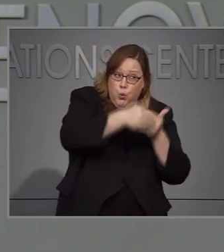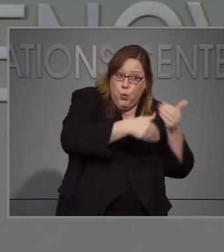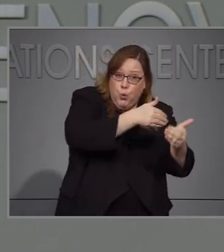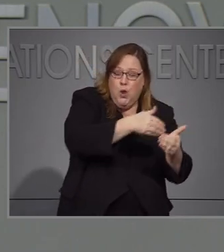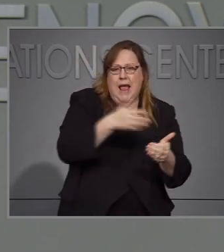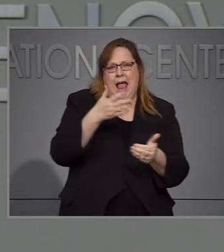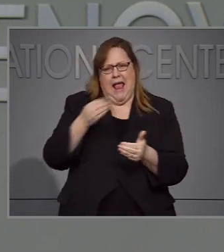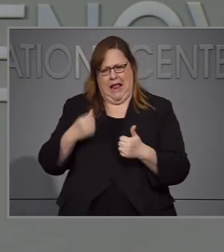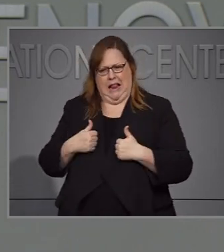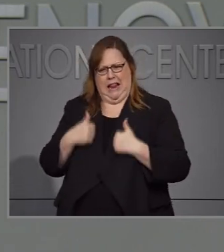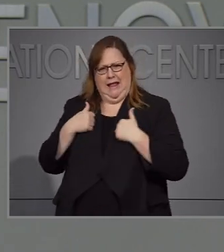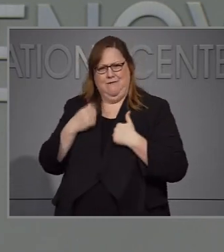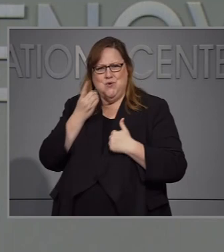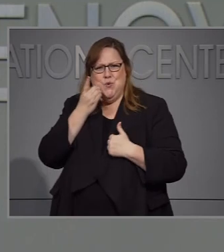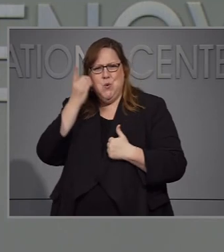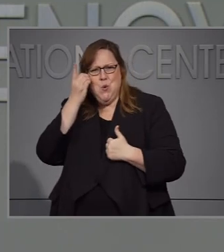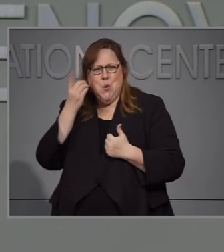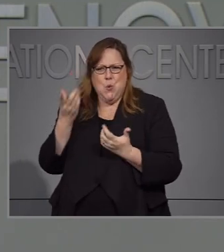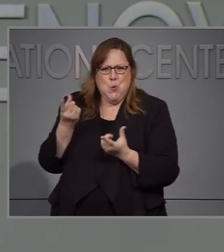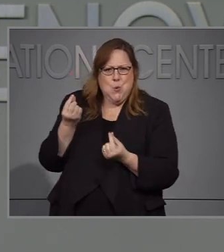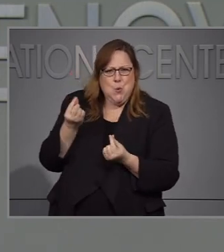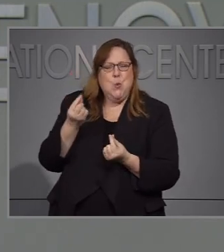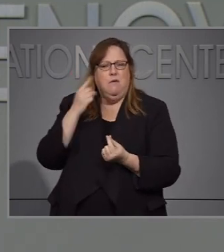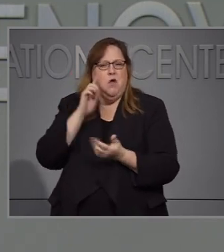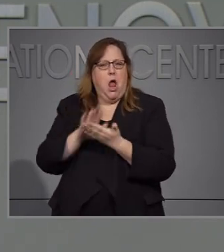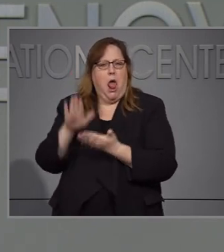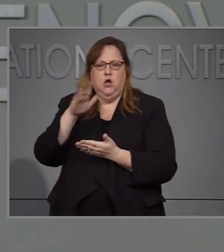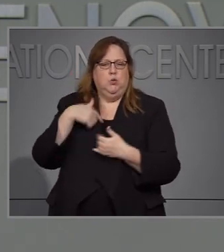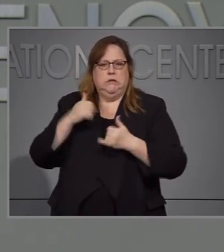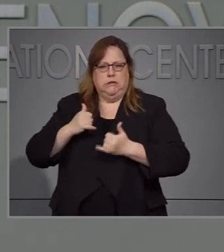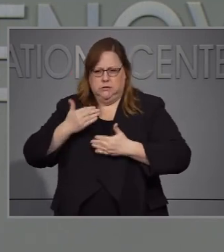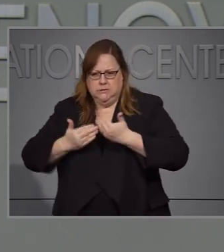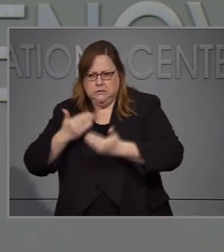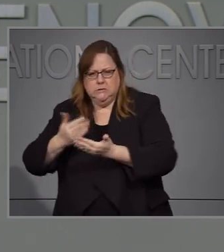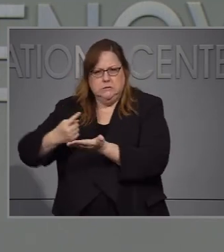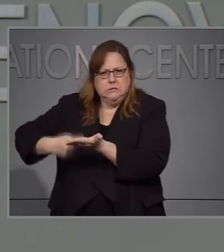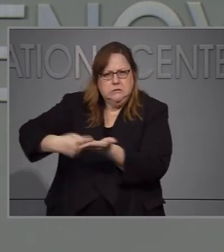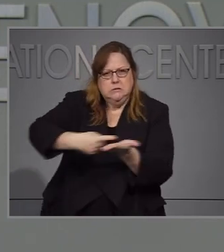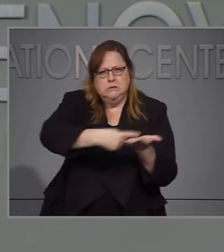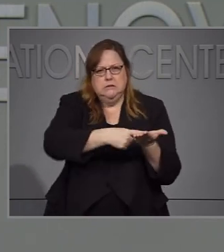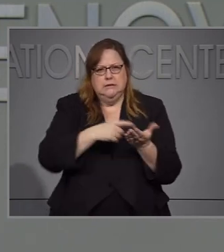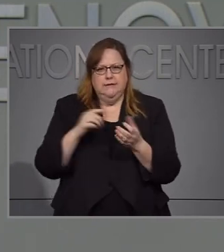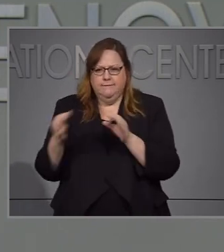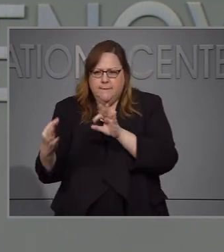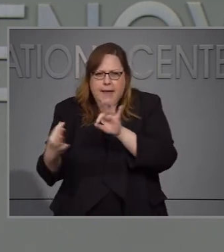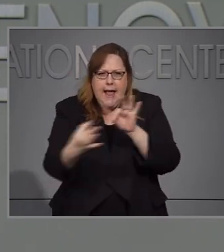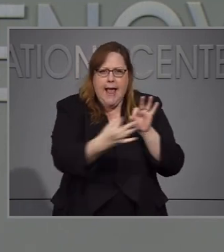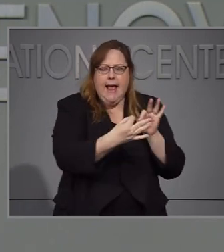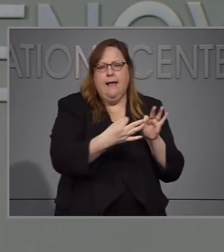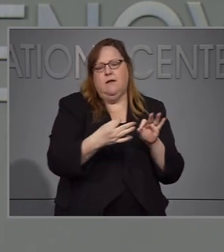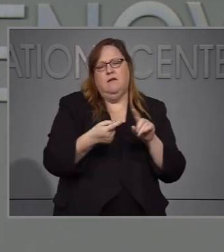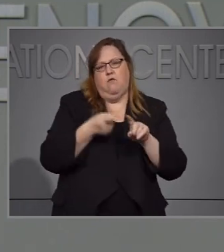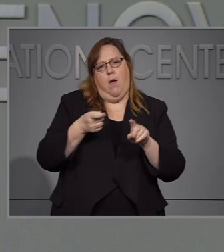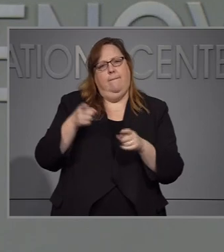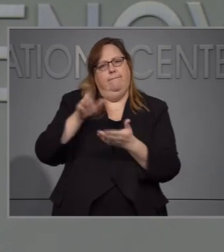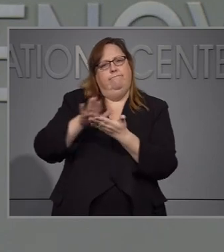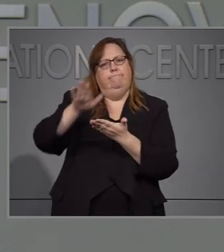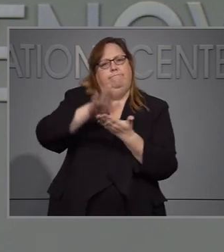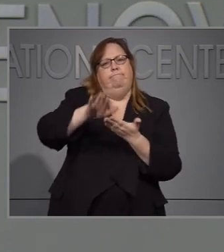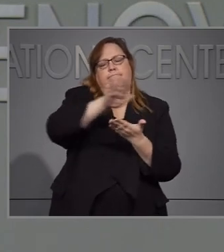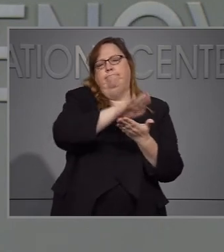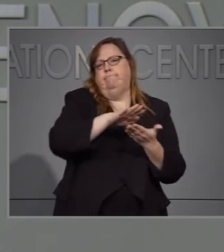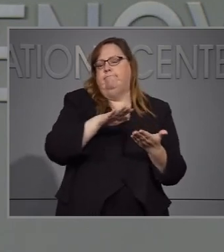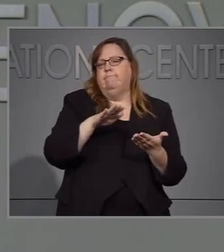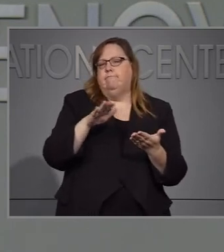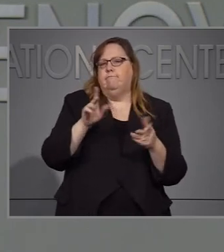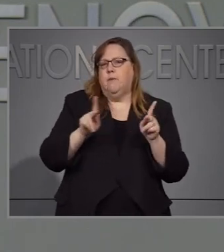congregate living dormitory type settings. So we're still working through that guidance together and getting feedback from our higher ed